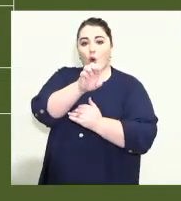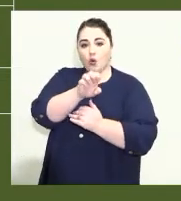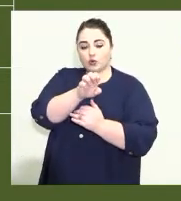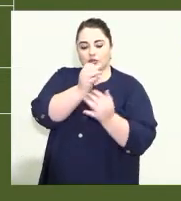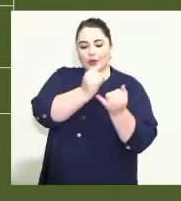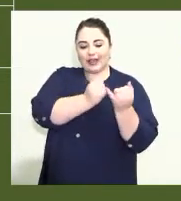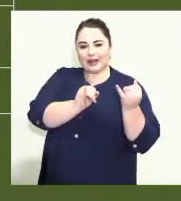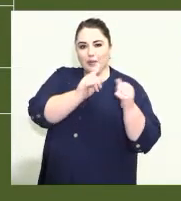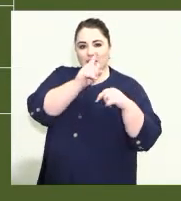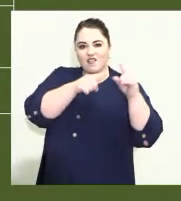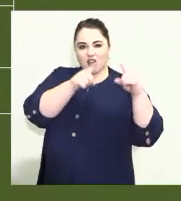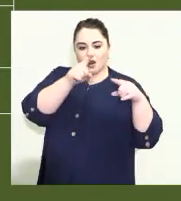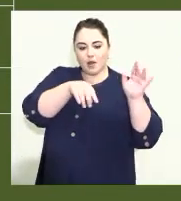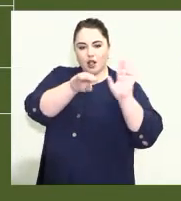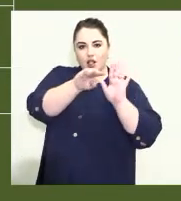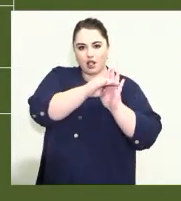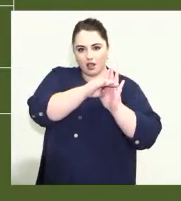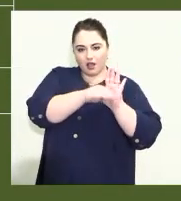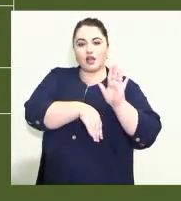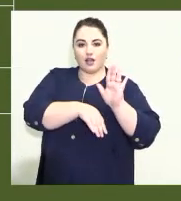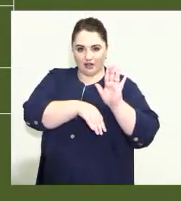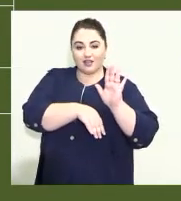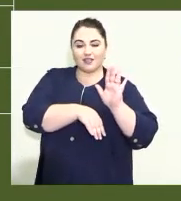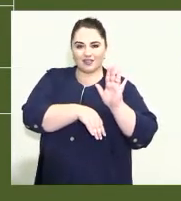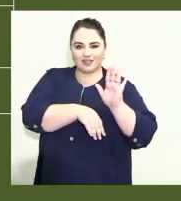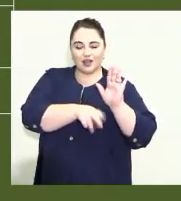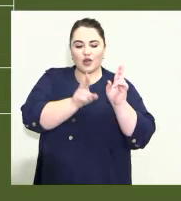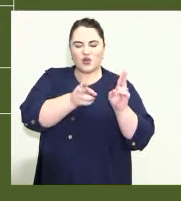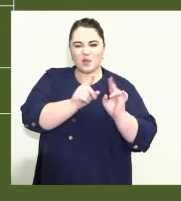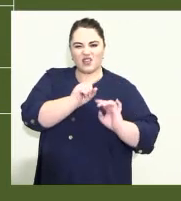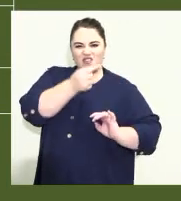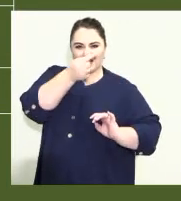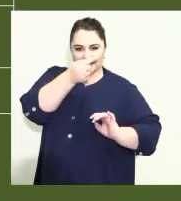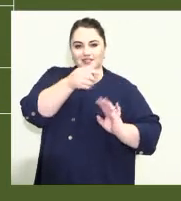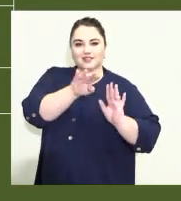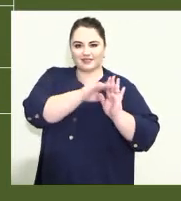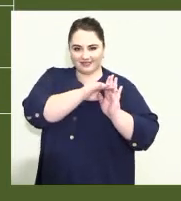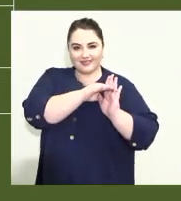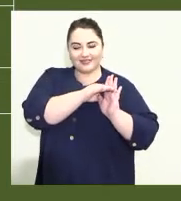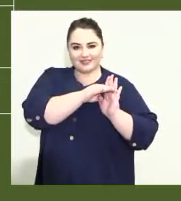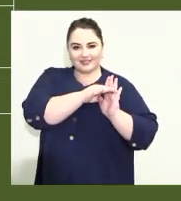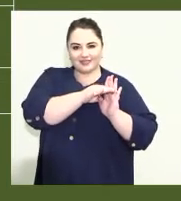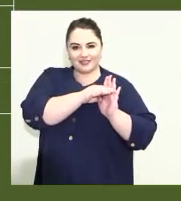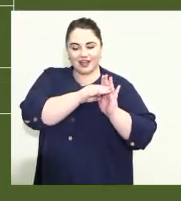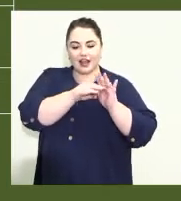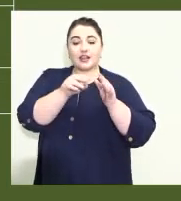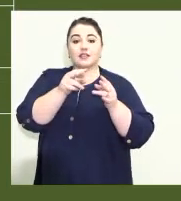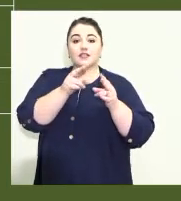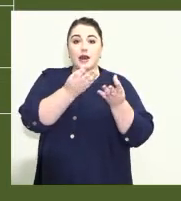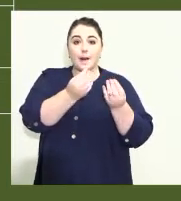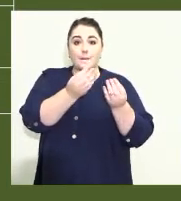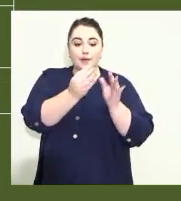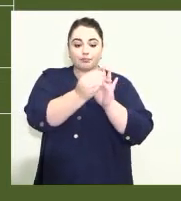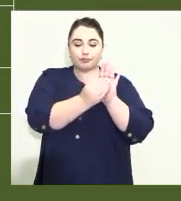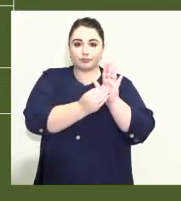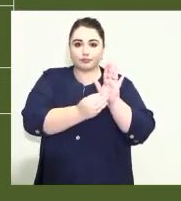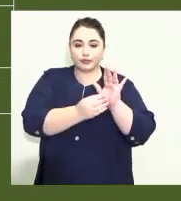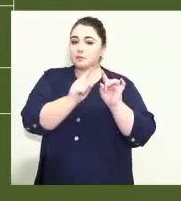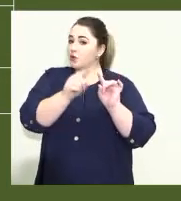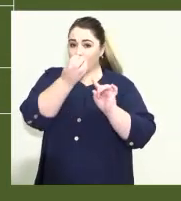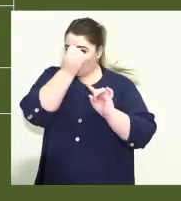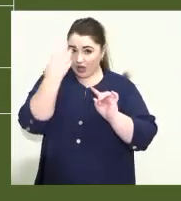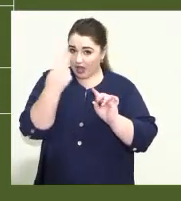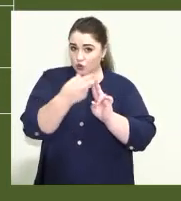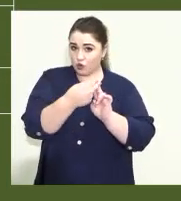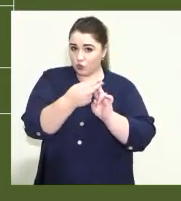we called the independent variable. We list it normally first, and then we write the values in, but do